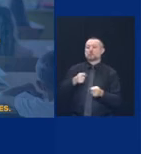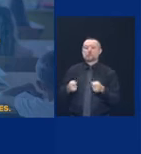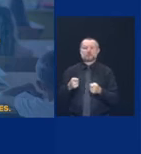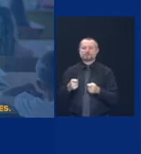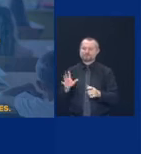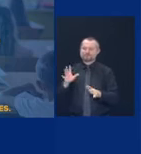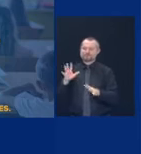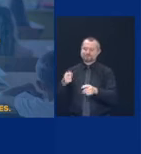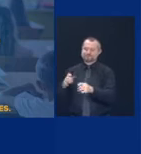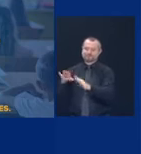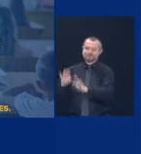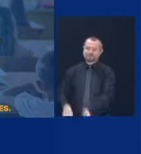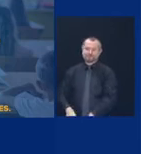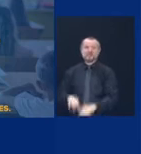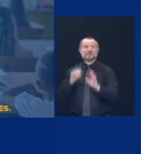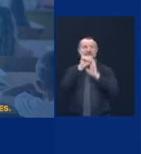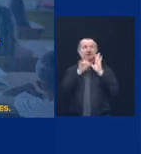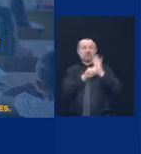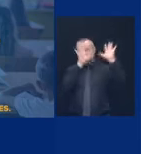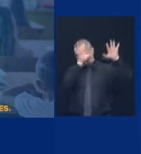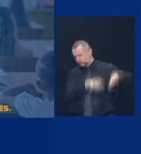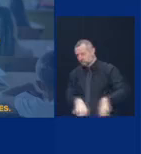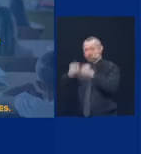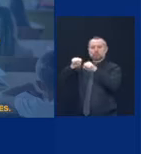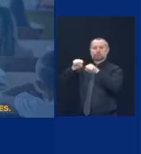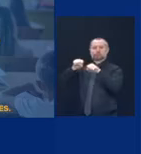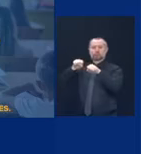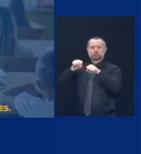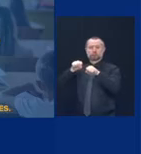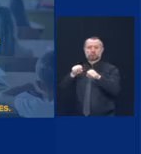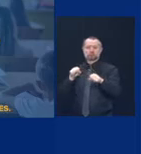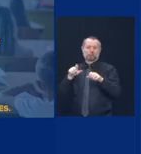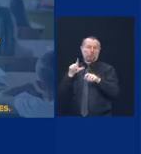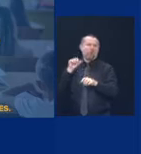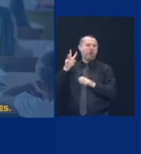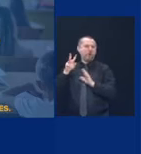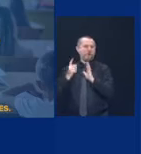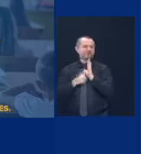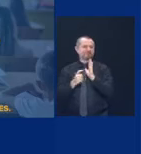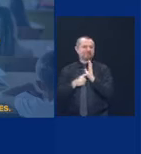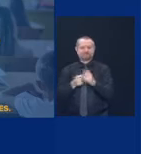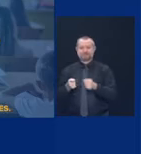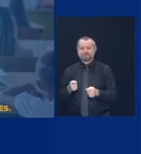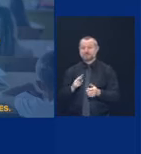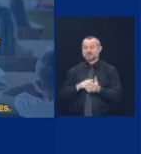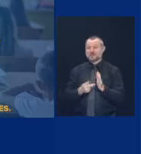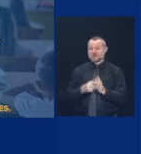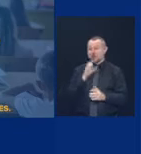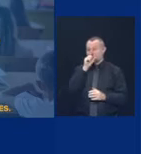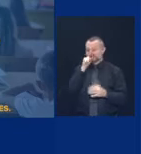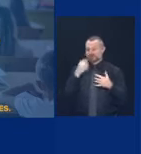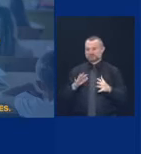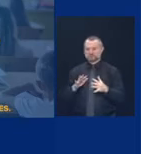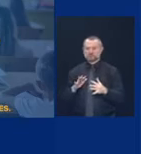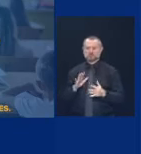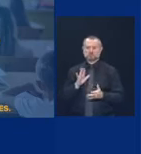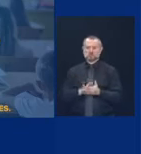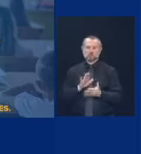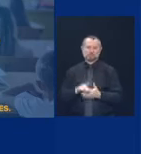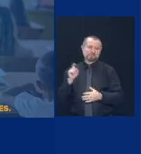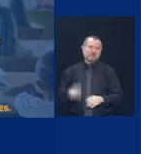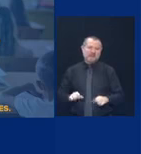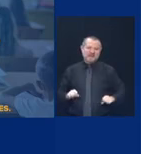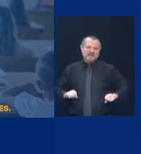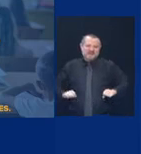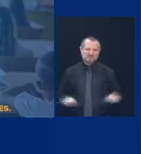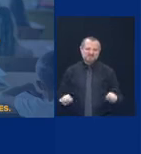law governs, and you go to an open orange zone. The school has to be cleaned. You have to do